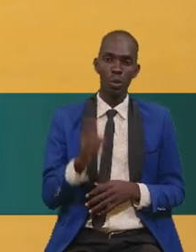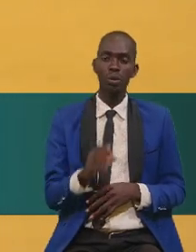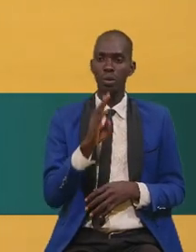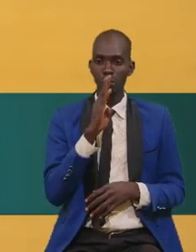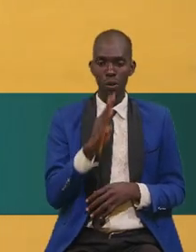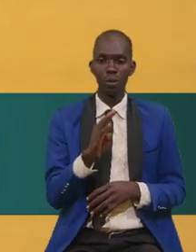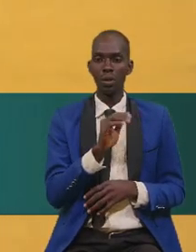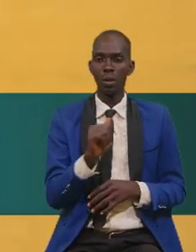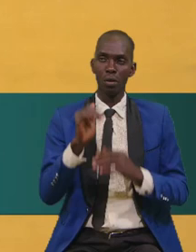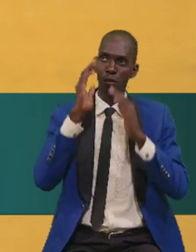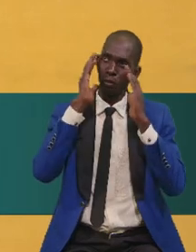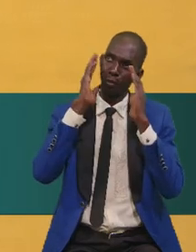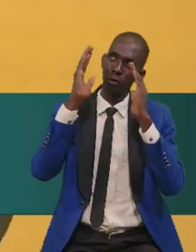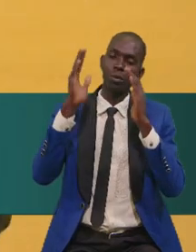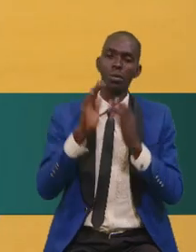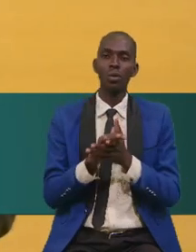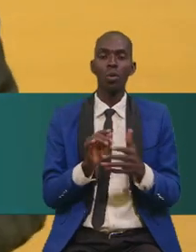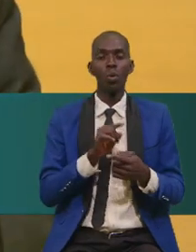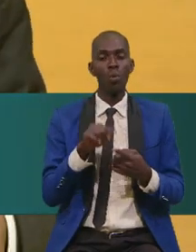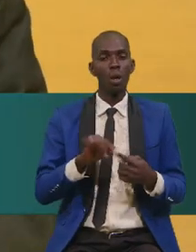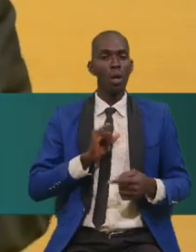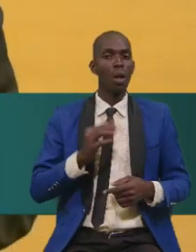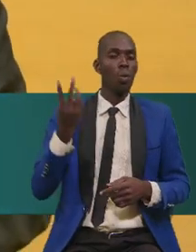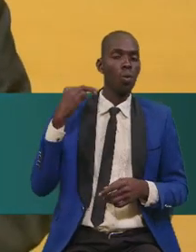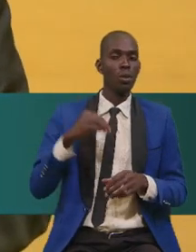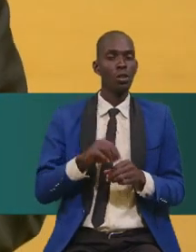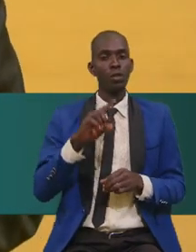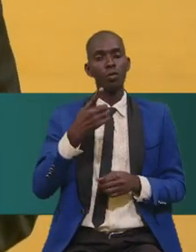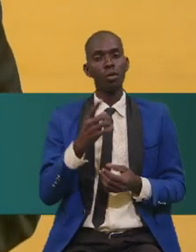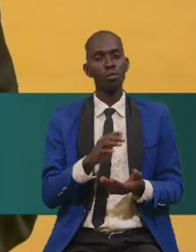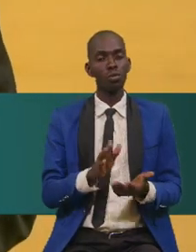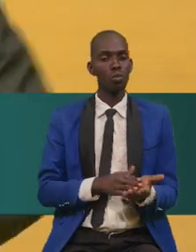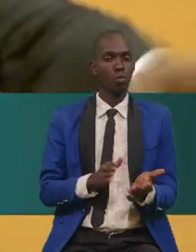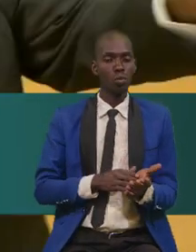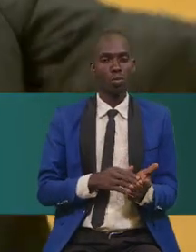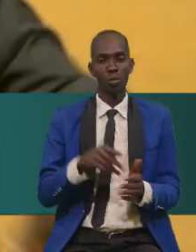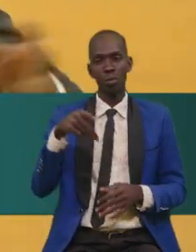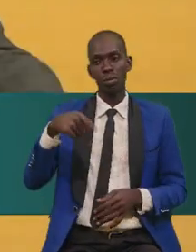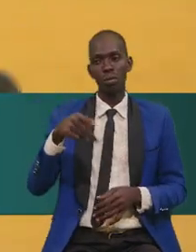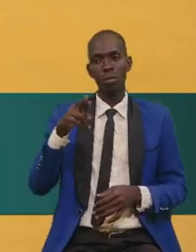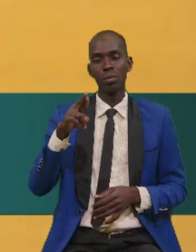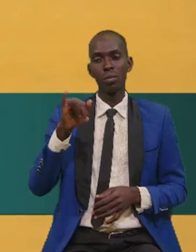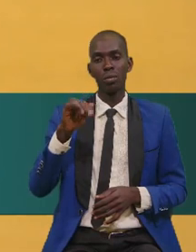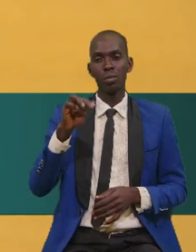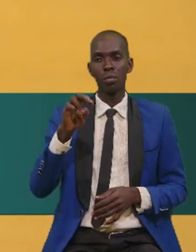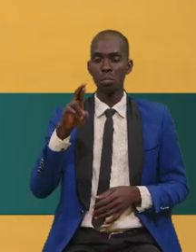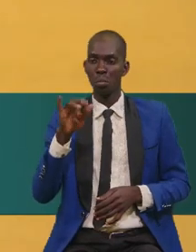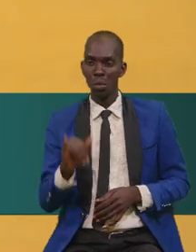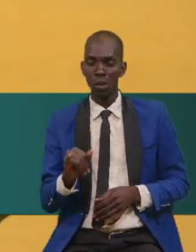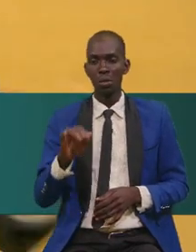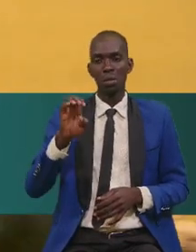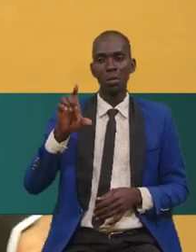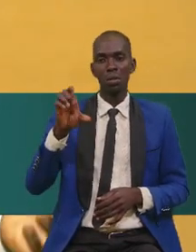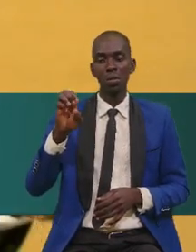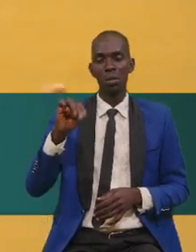in the primary school, they taught us all these many subjects. This name, that name, arithmetic